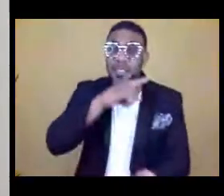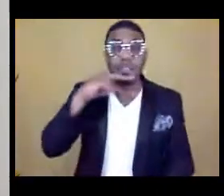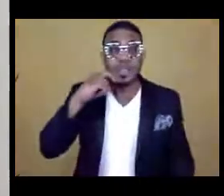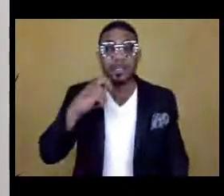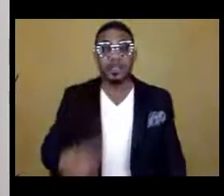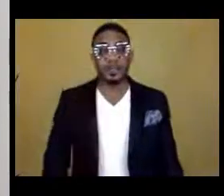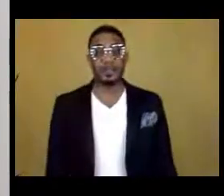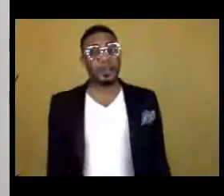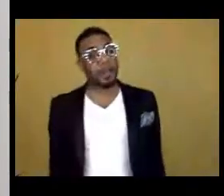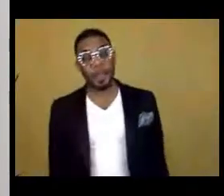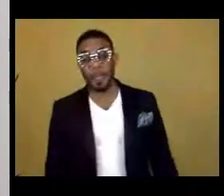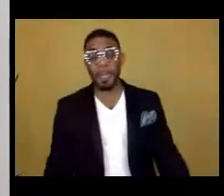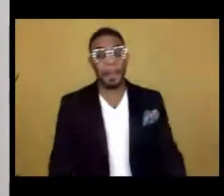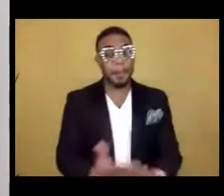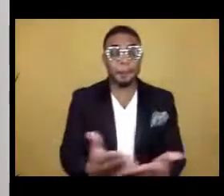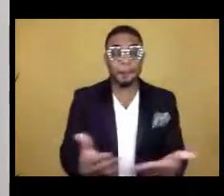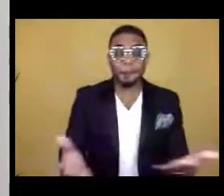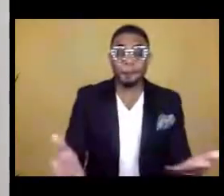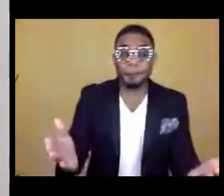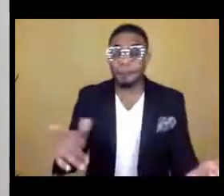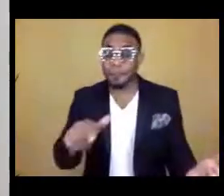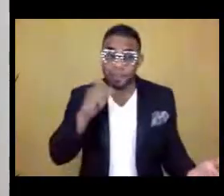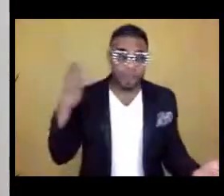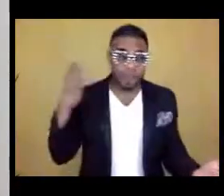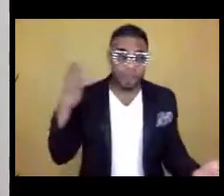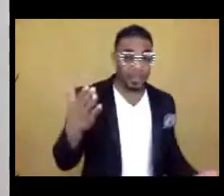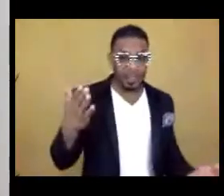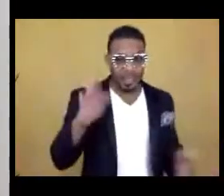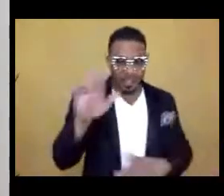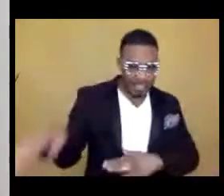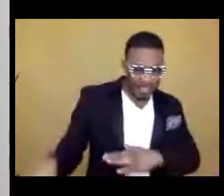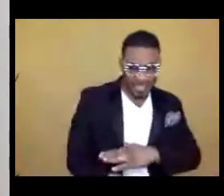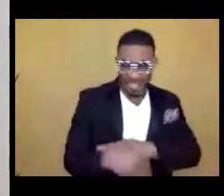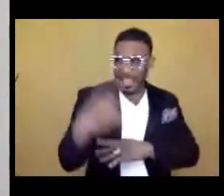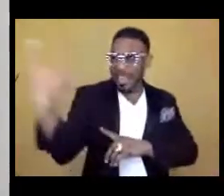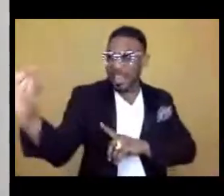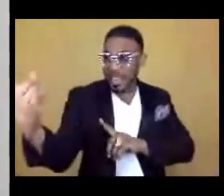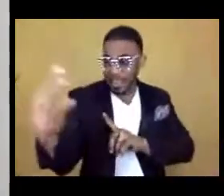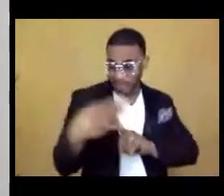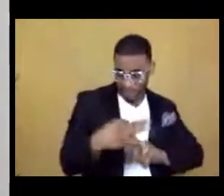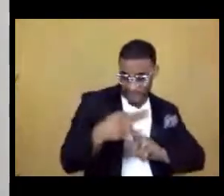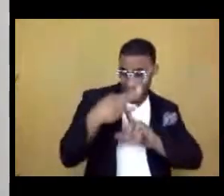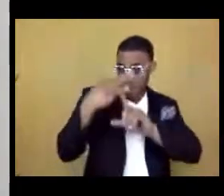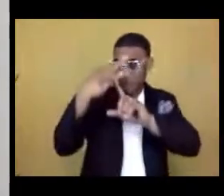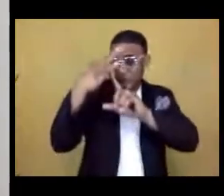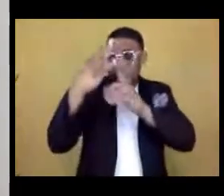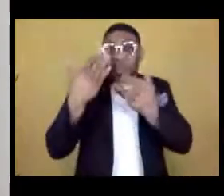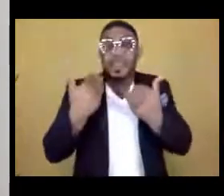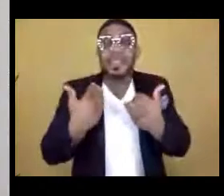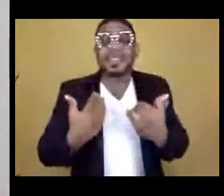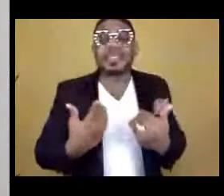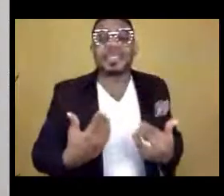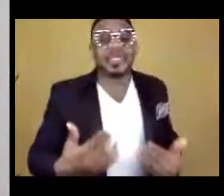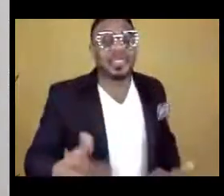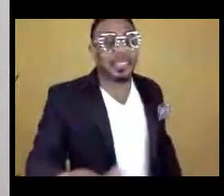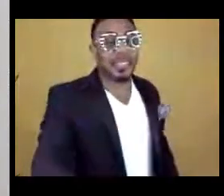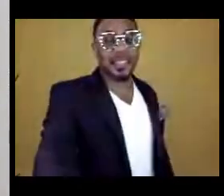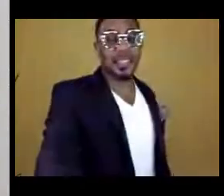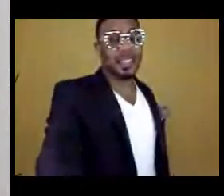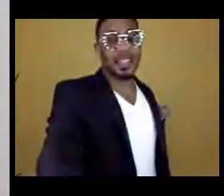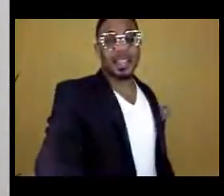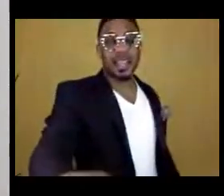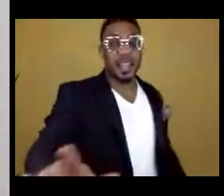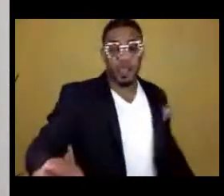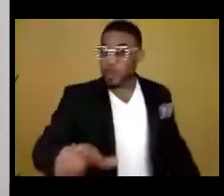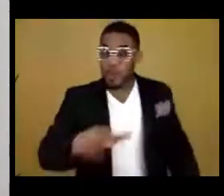hair. You weren't there the night he found me. You did